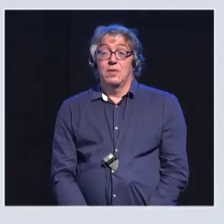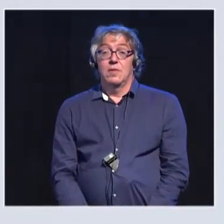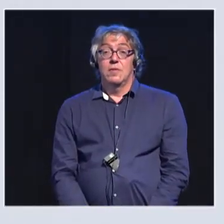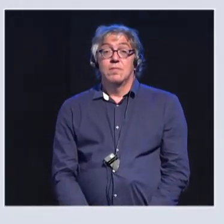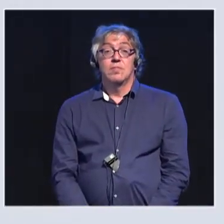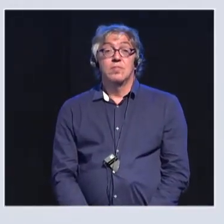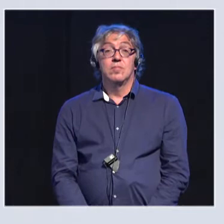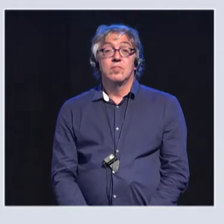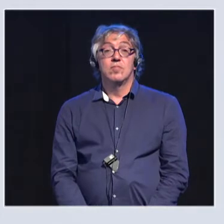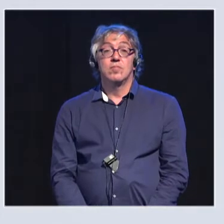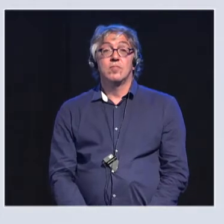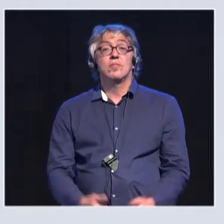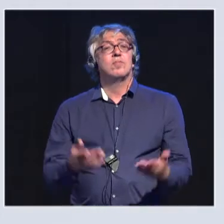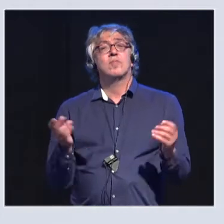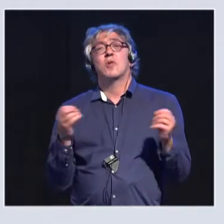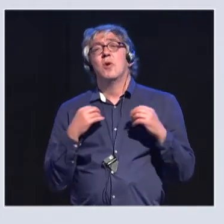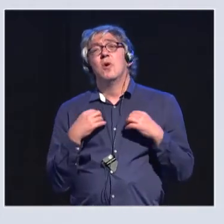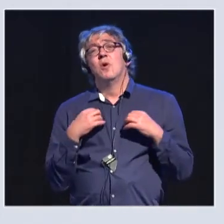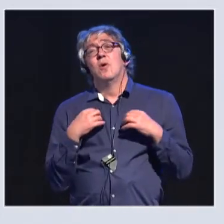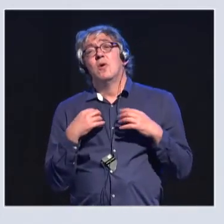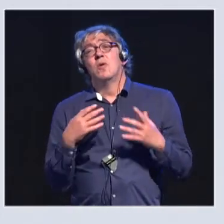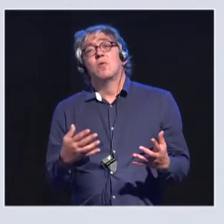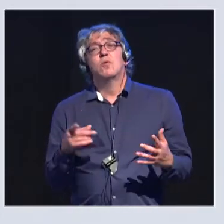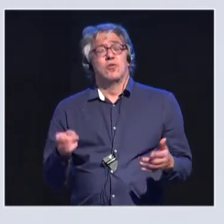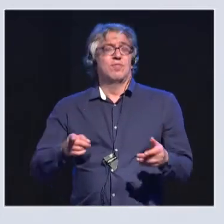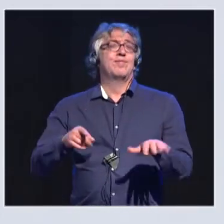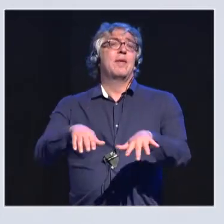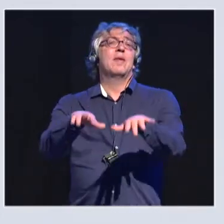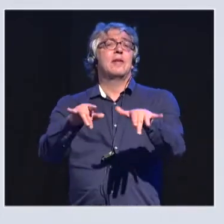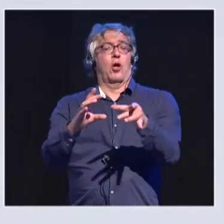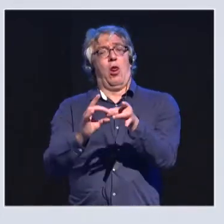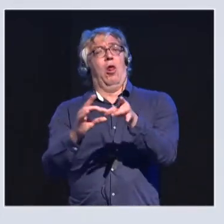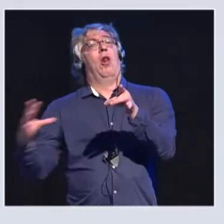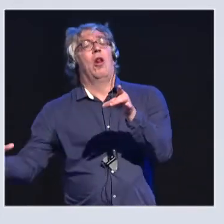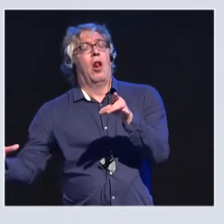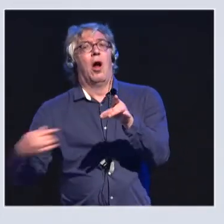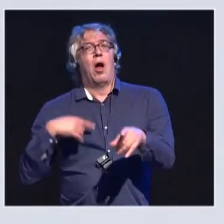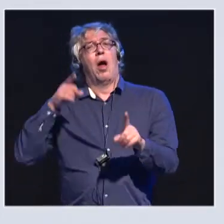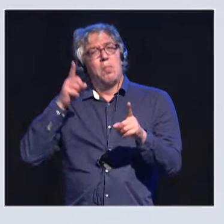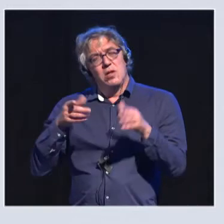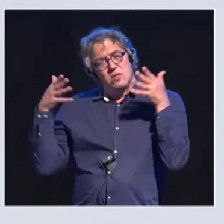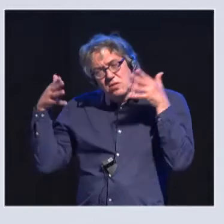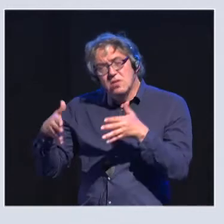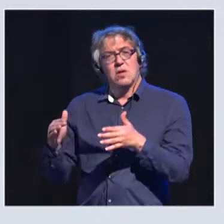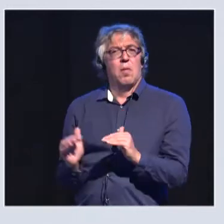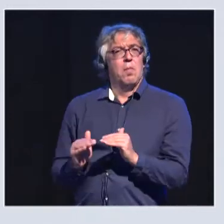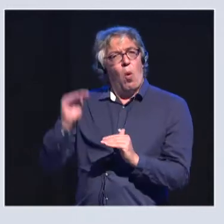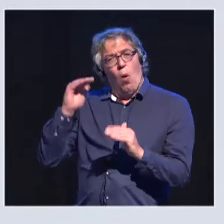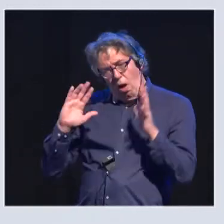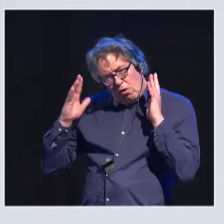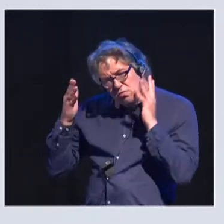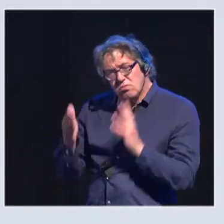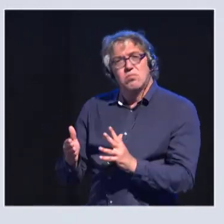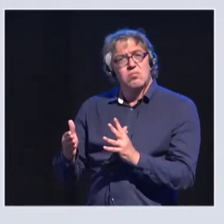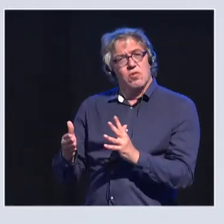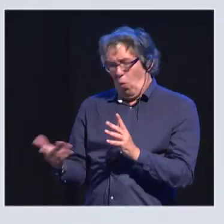hopefully. Of course, we have to deal with this digital divide. We have to pay much more attention